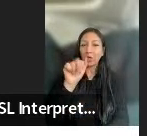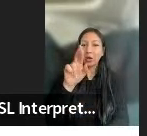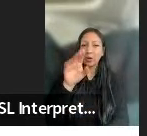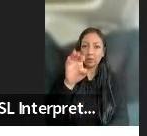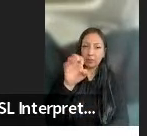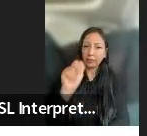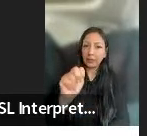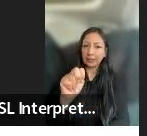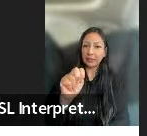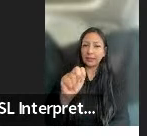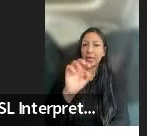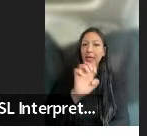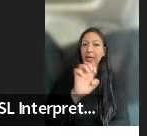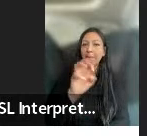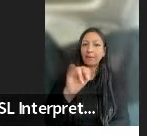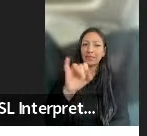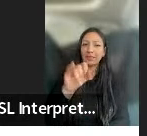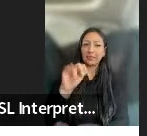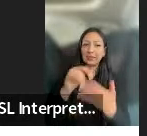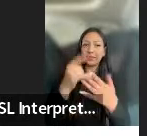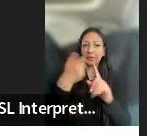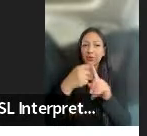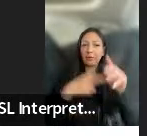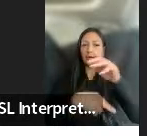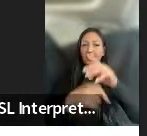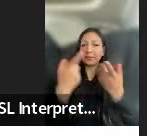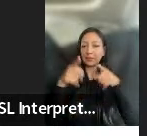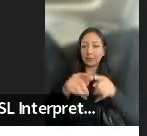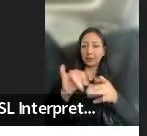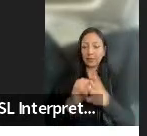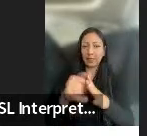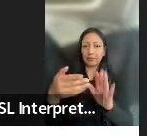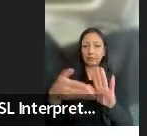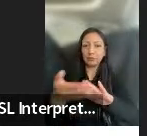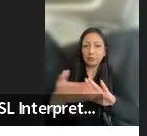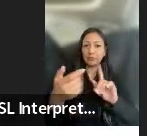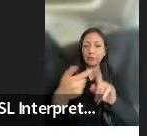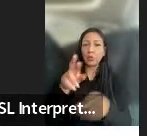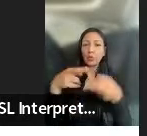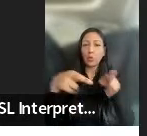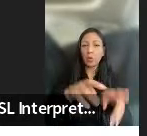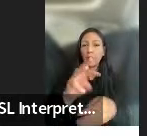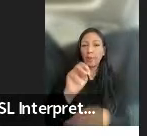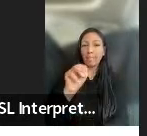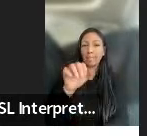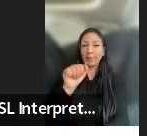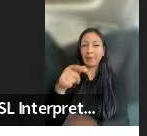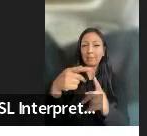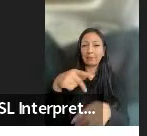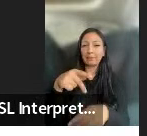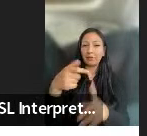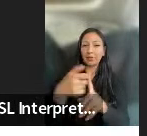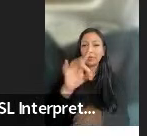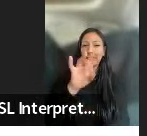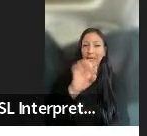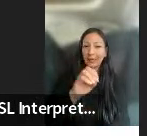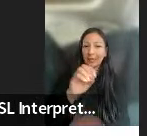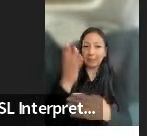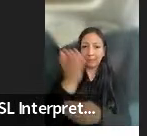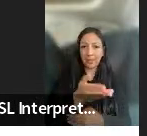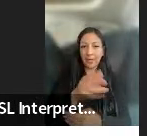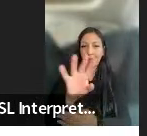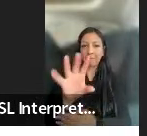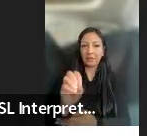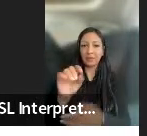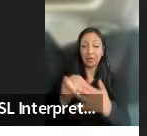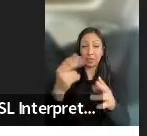Agreement, the city's focus on decarbonization coming from the roadmap to 80 by 50, a lot of the lessons learned from